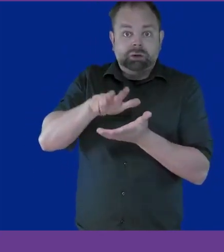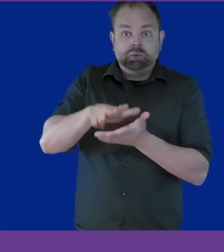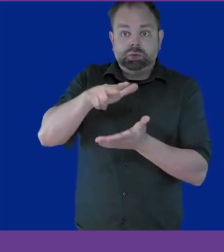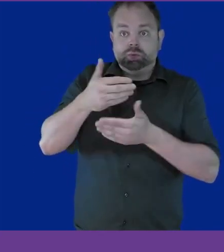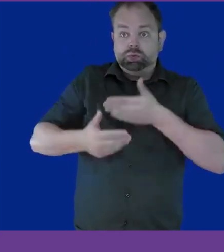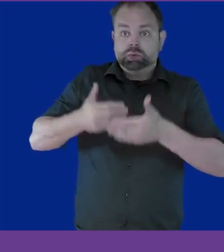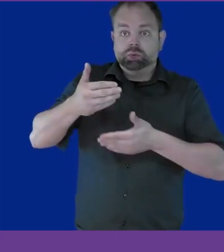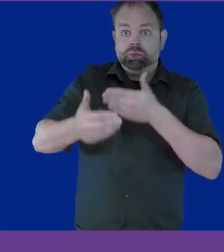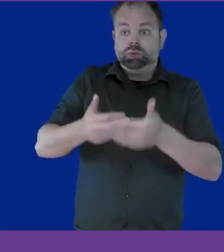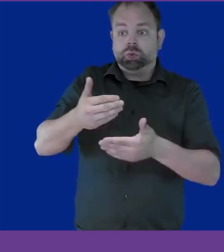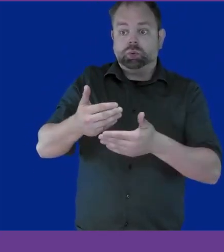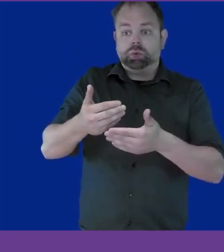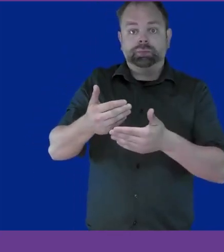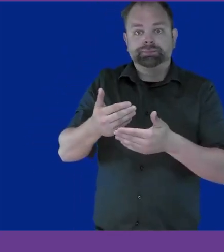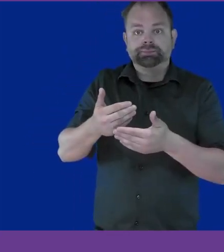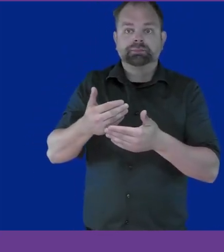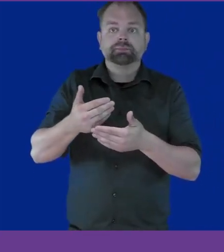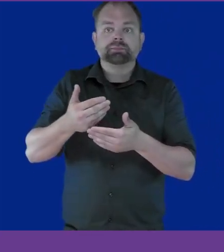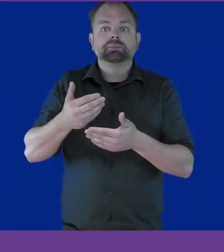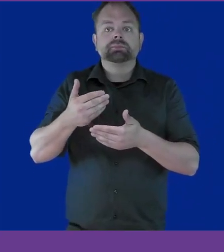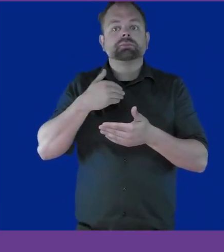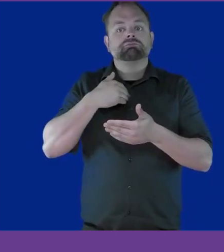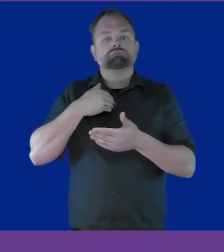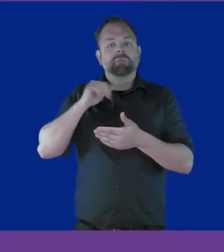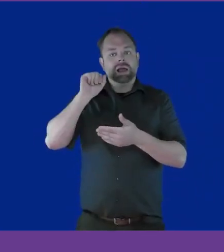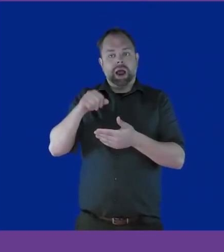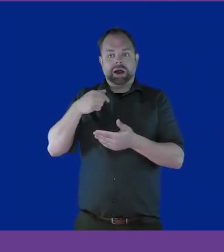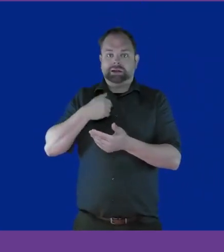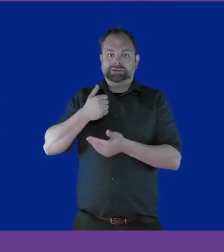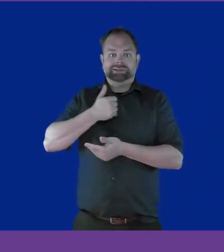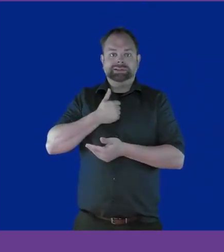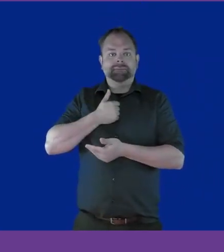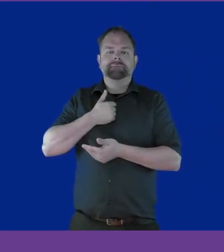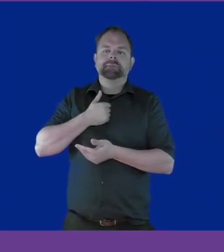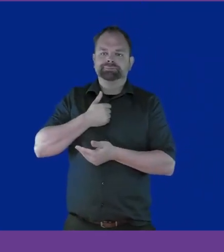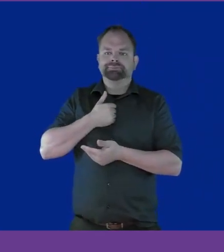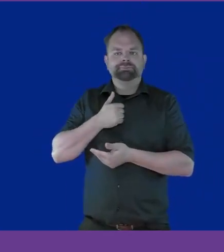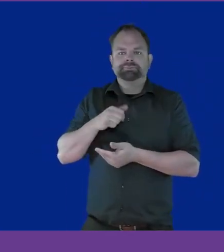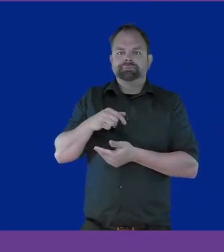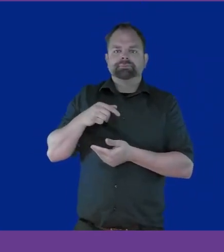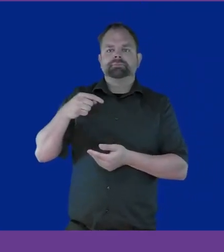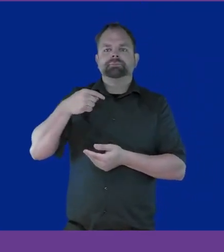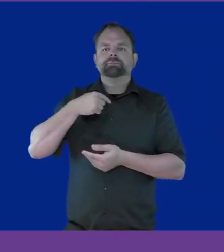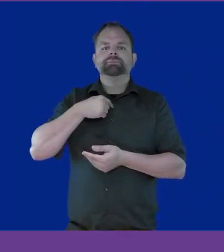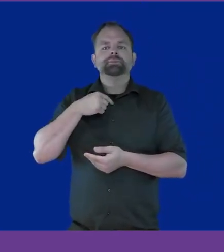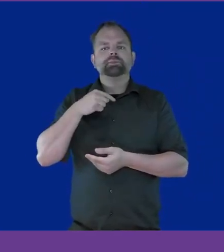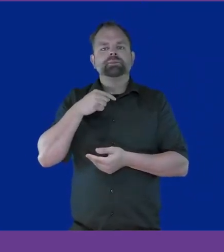to do to identify yourself sufficiently. Is that something that you've been looking at as well from an accessibility point of view?